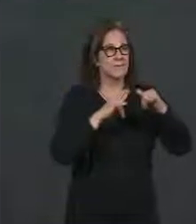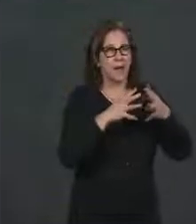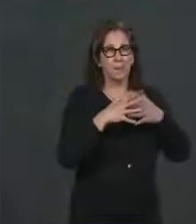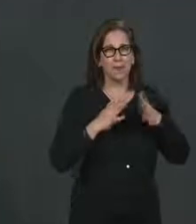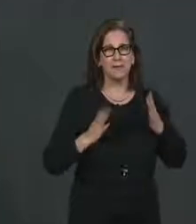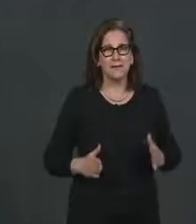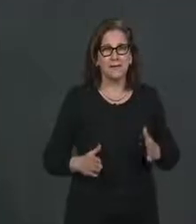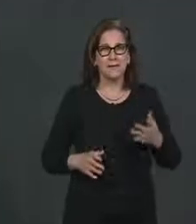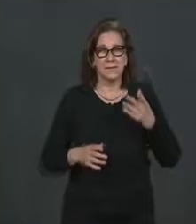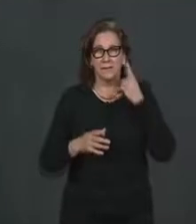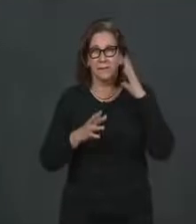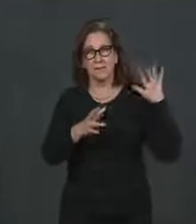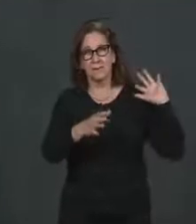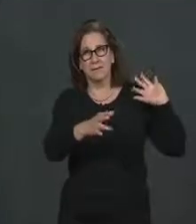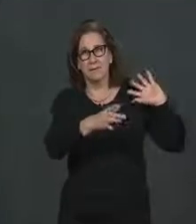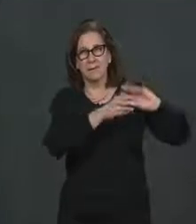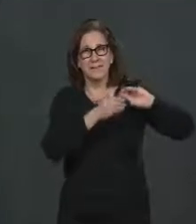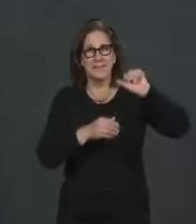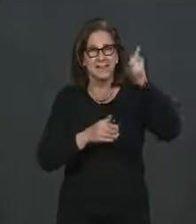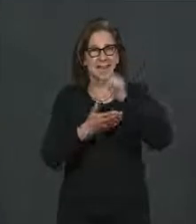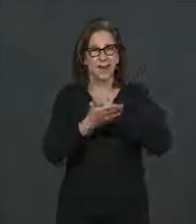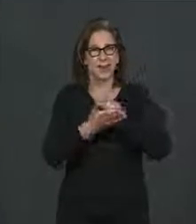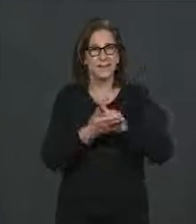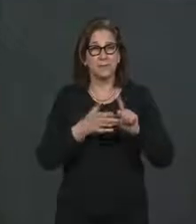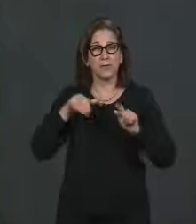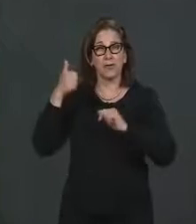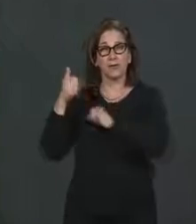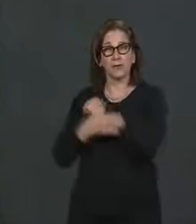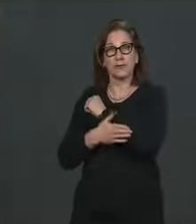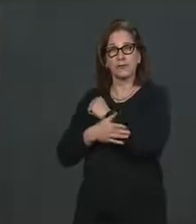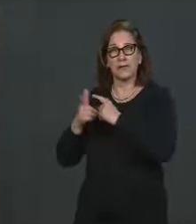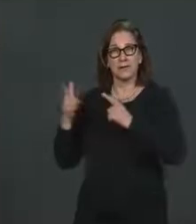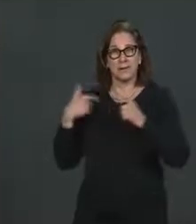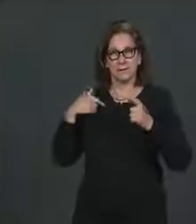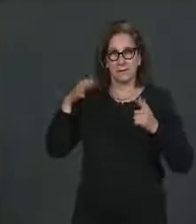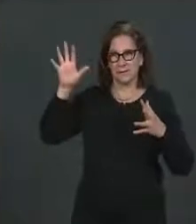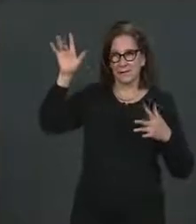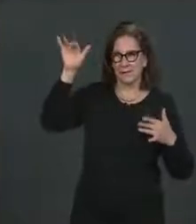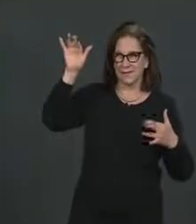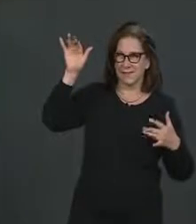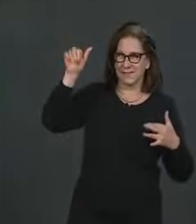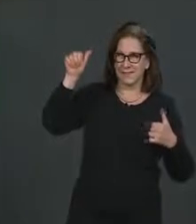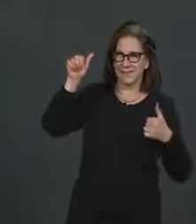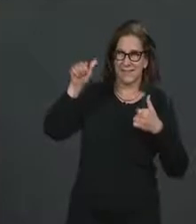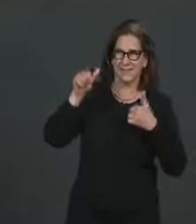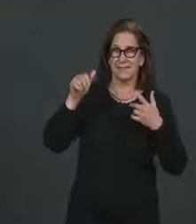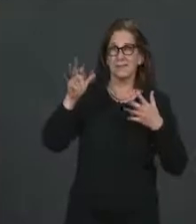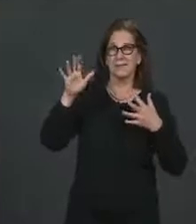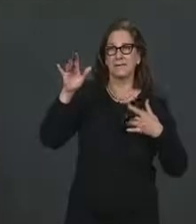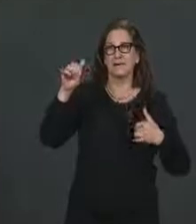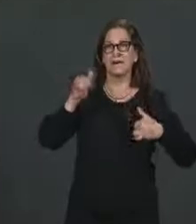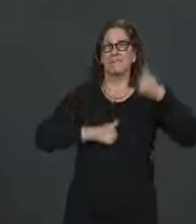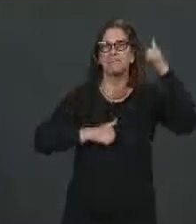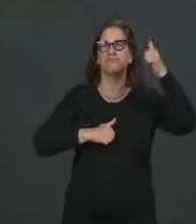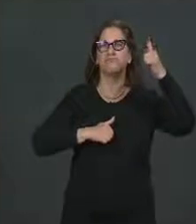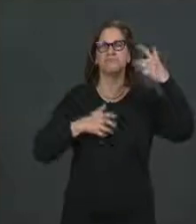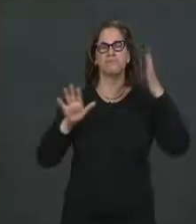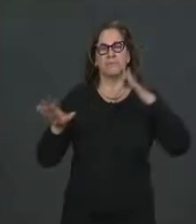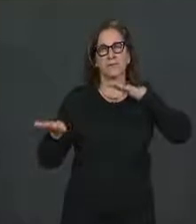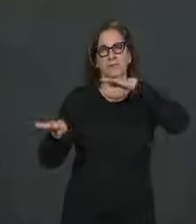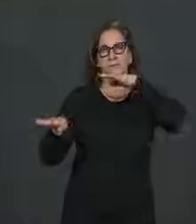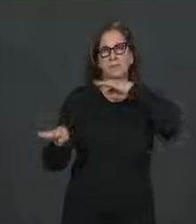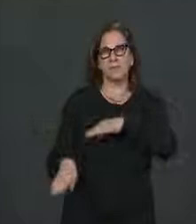come close. 100 million shots in less than 60 days. And now we're moving to the next 100